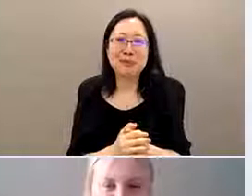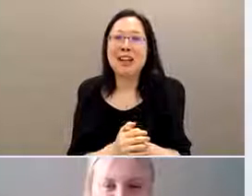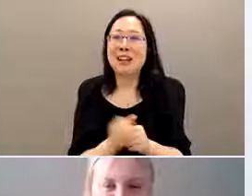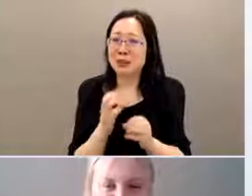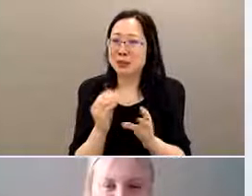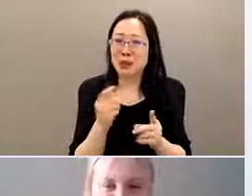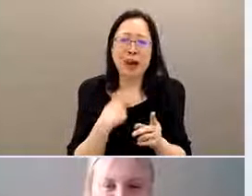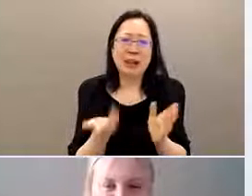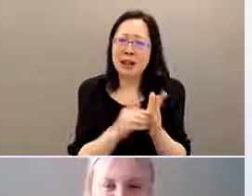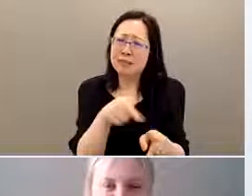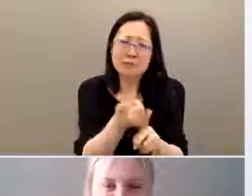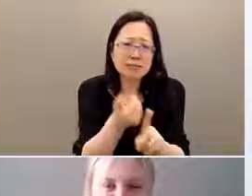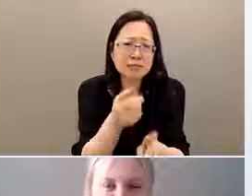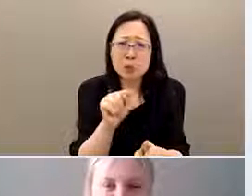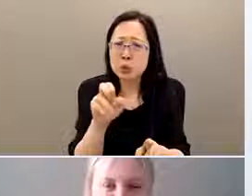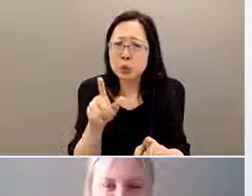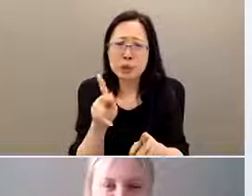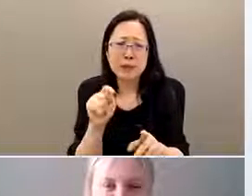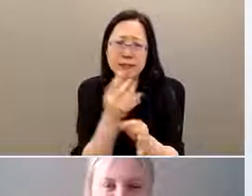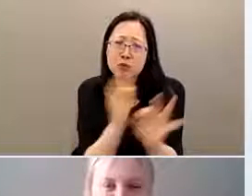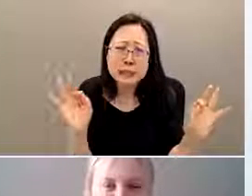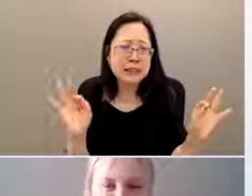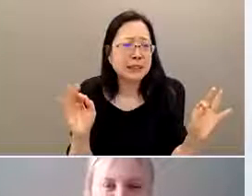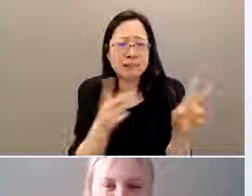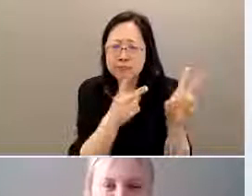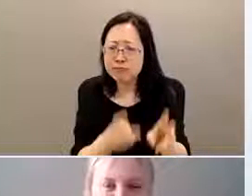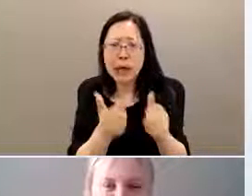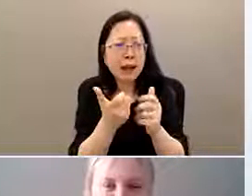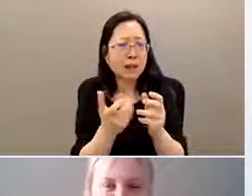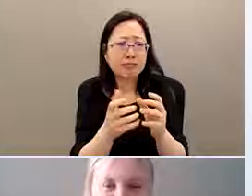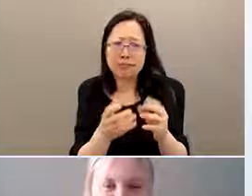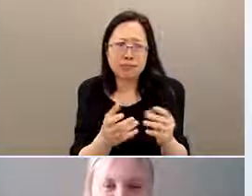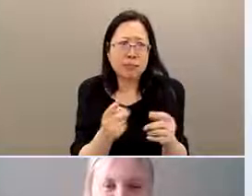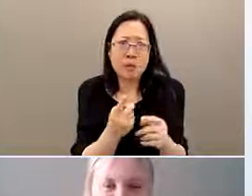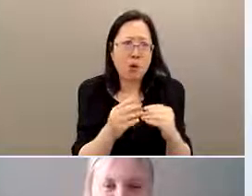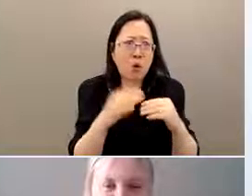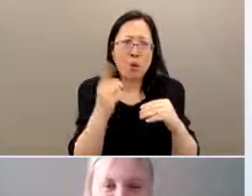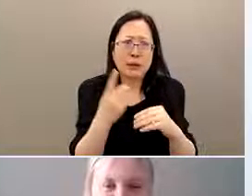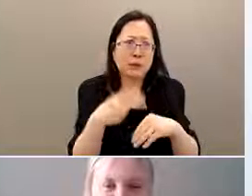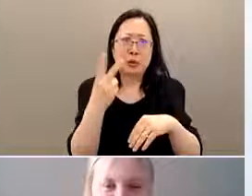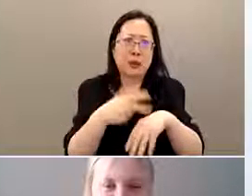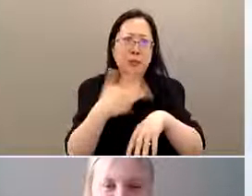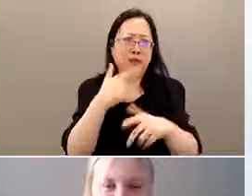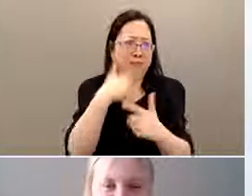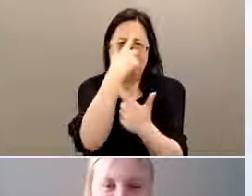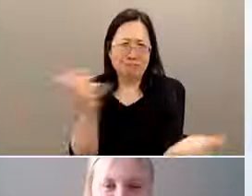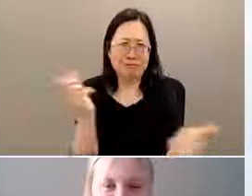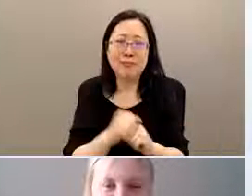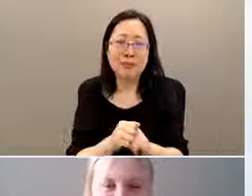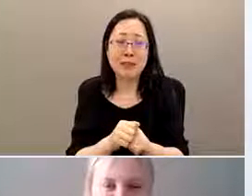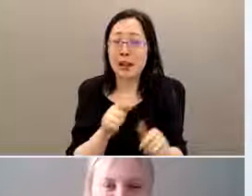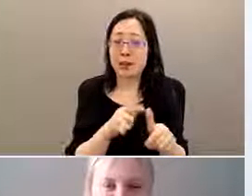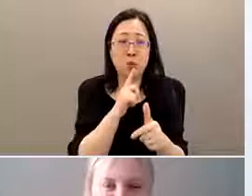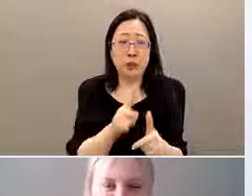as many times as you need. The way that the toolkit was created is that when you print it, it's a really